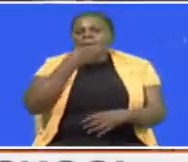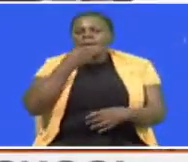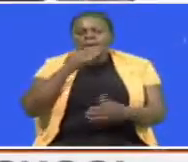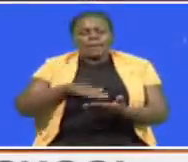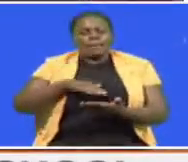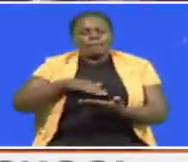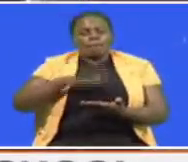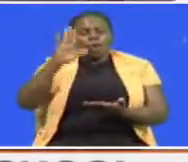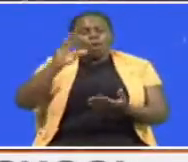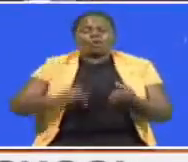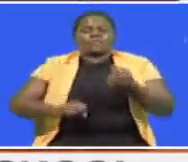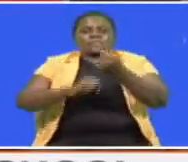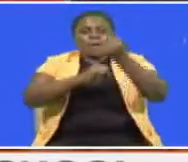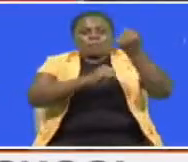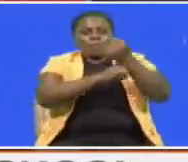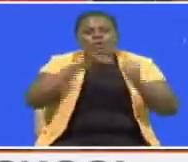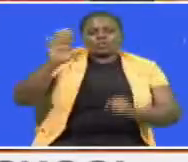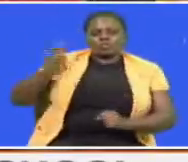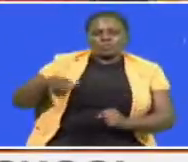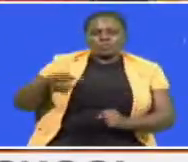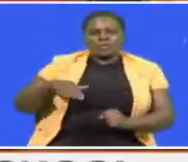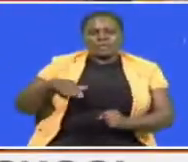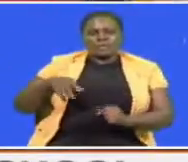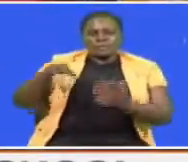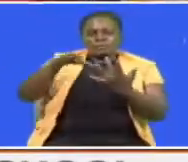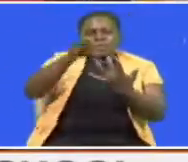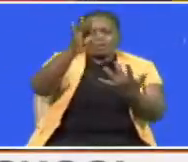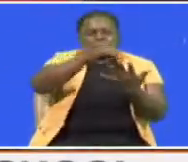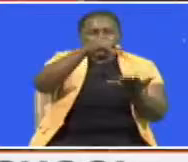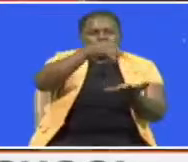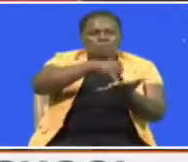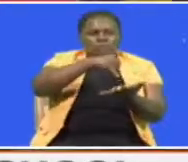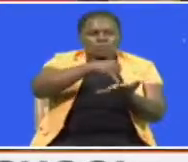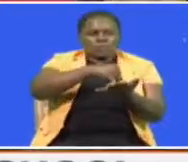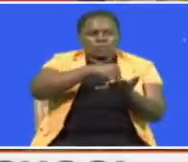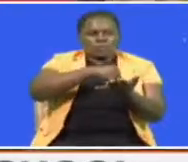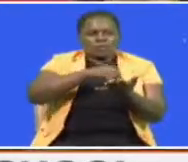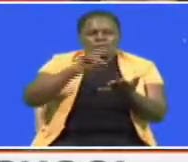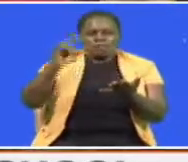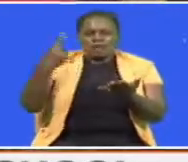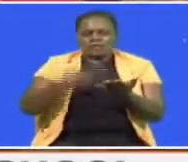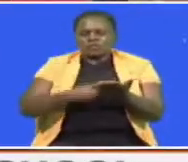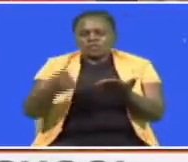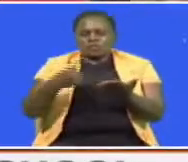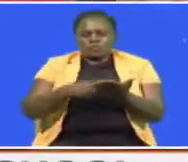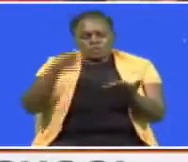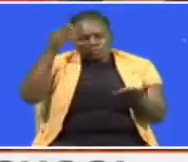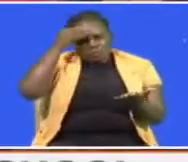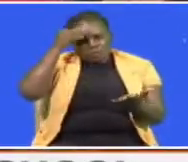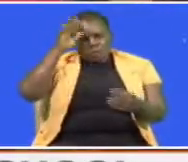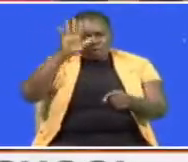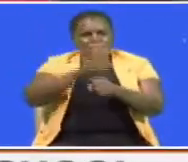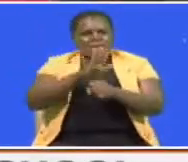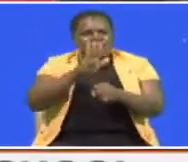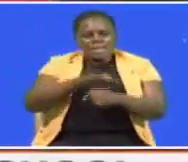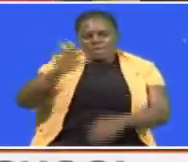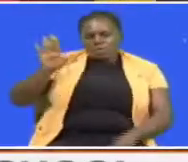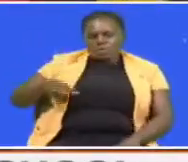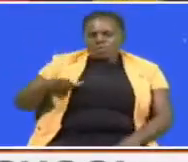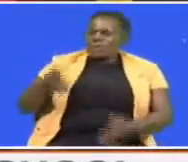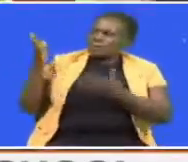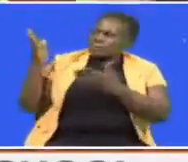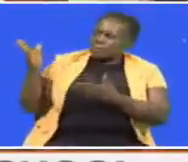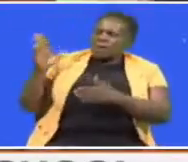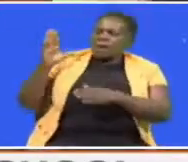big role in their women and children choices, including pursuits of education. Most of these women have